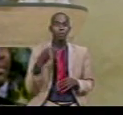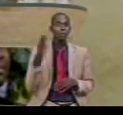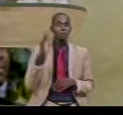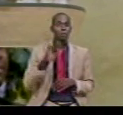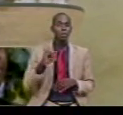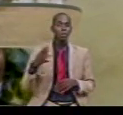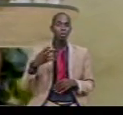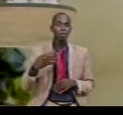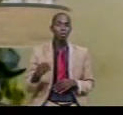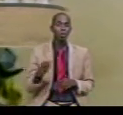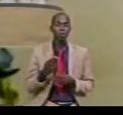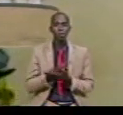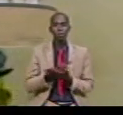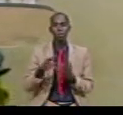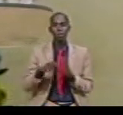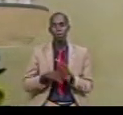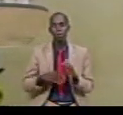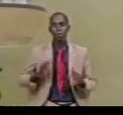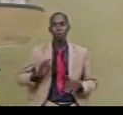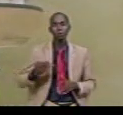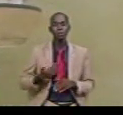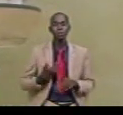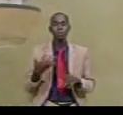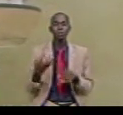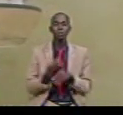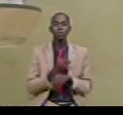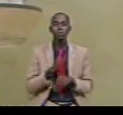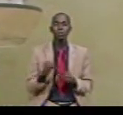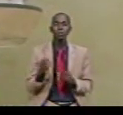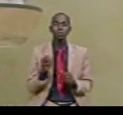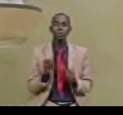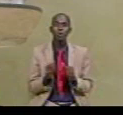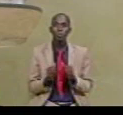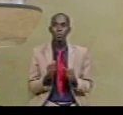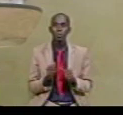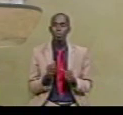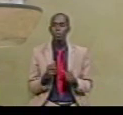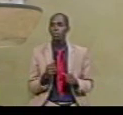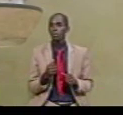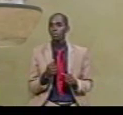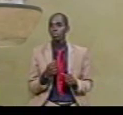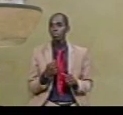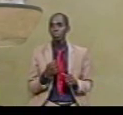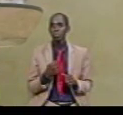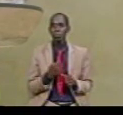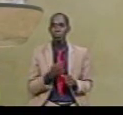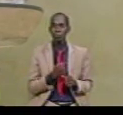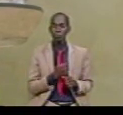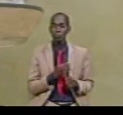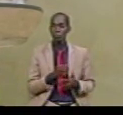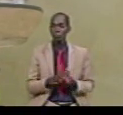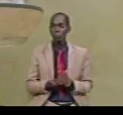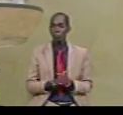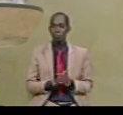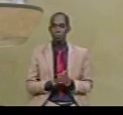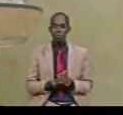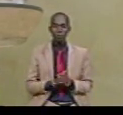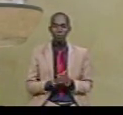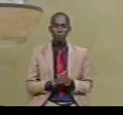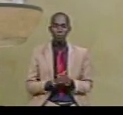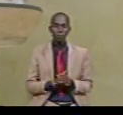have kindled, which we fondly refer to in Arabic as Al-Qadasa